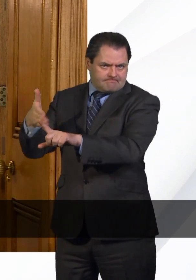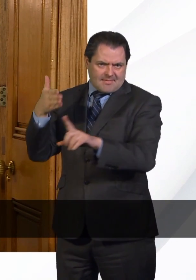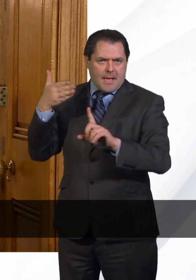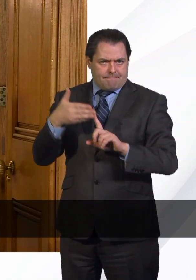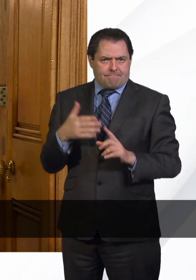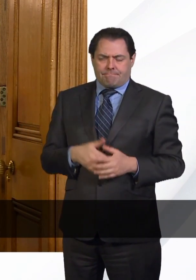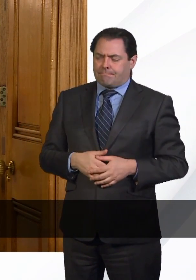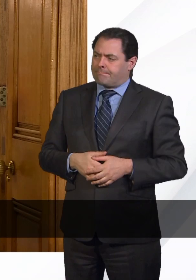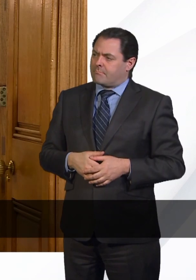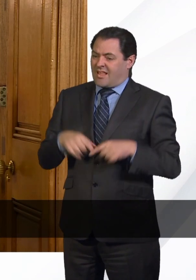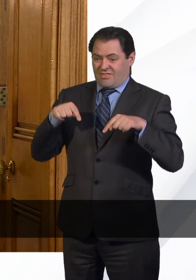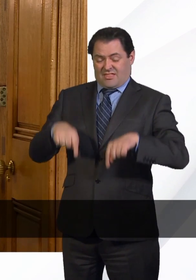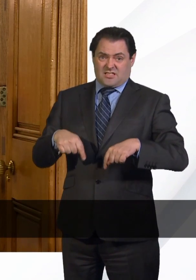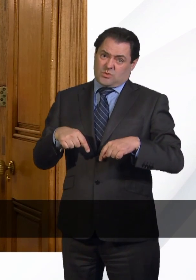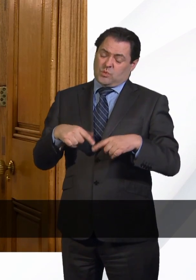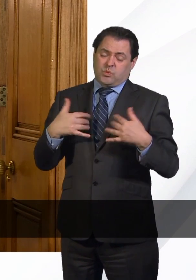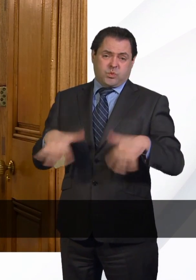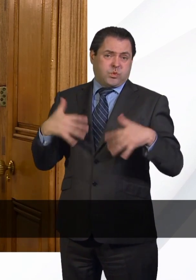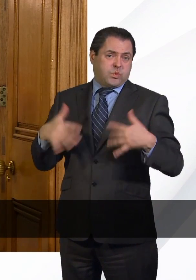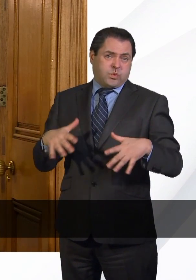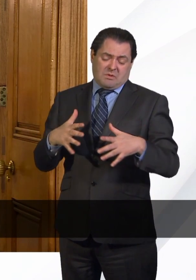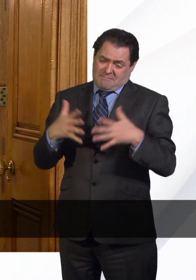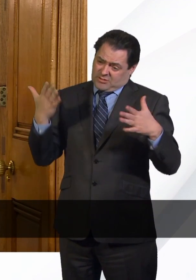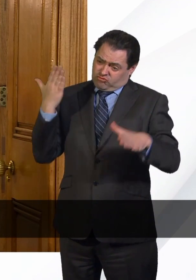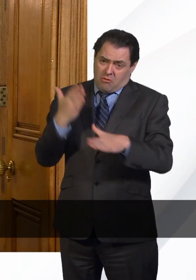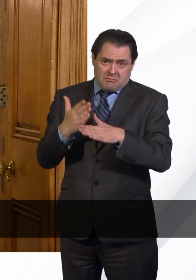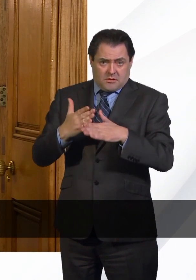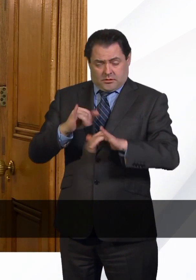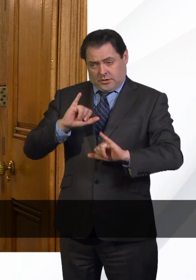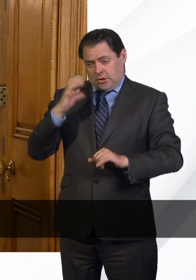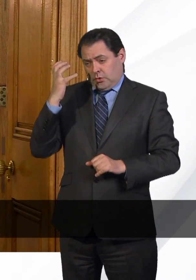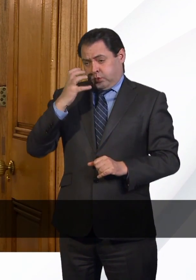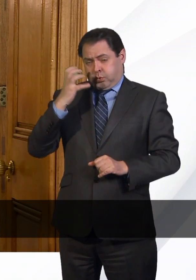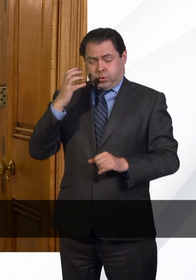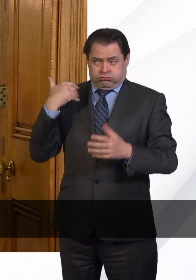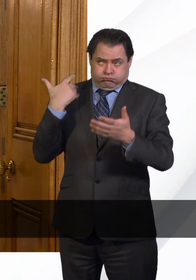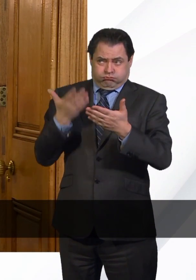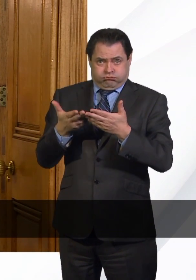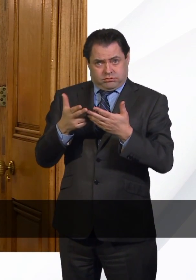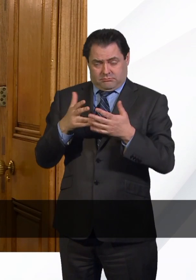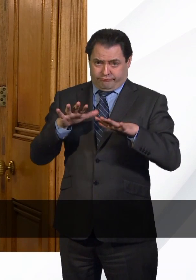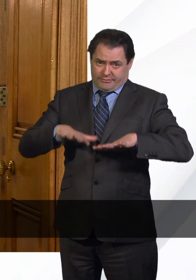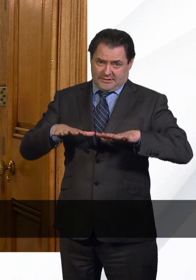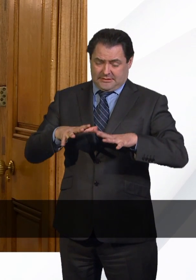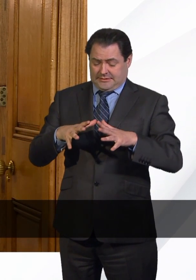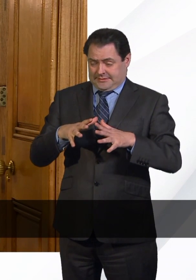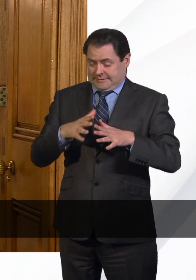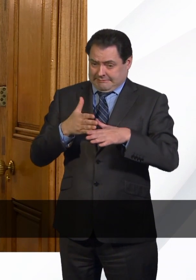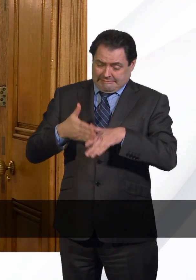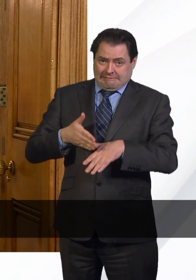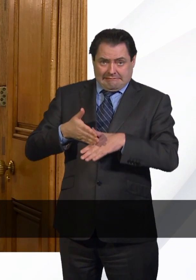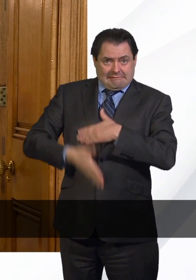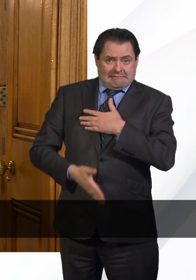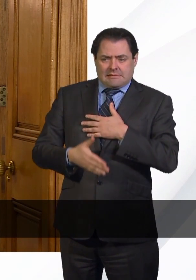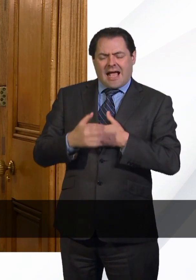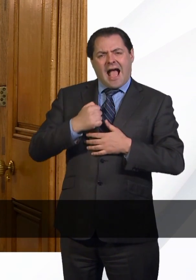undertaking of unprecedented scale and complexity. We've already taken Britain's small but brilliant diagnostics